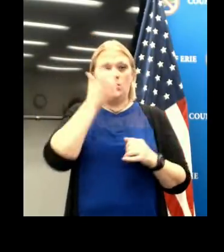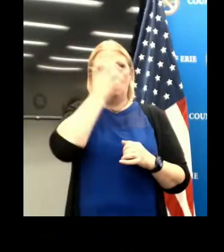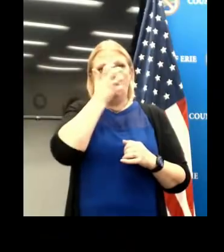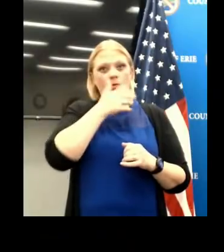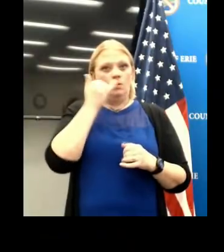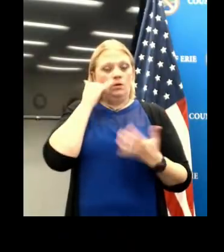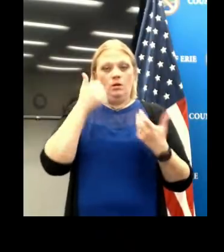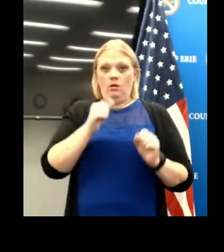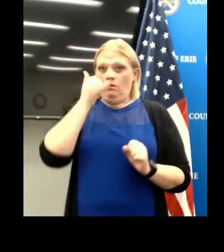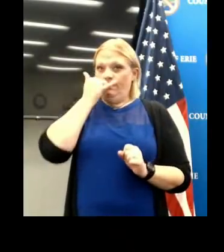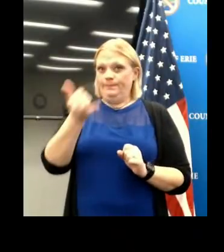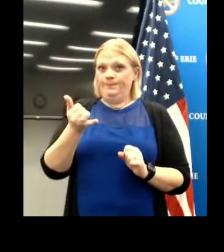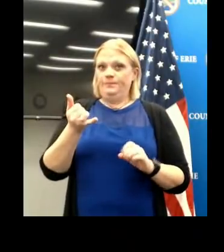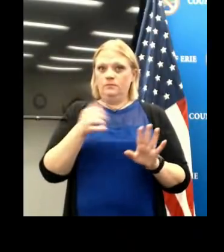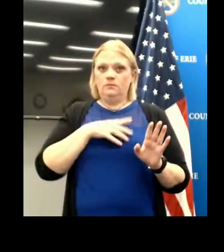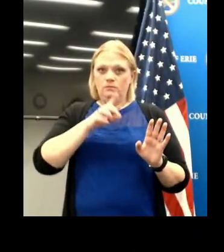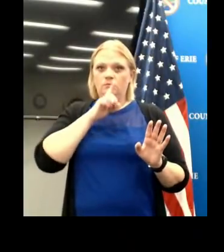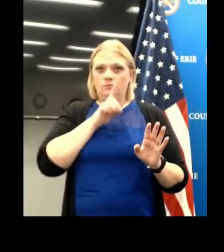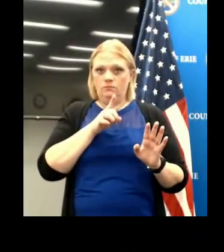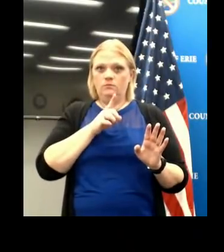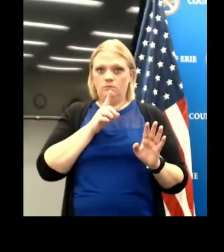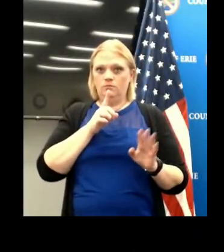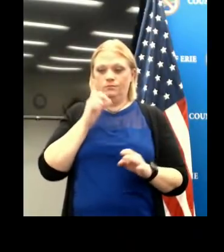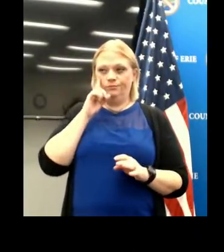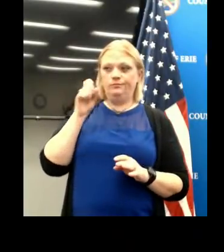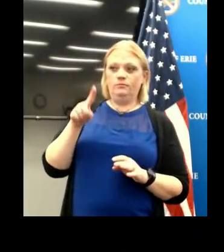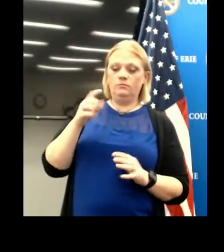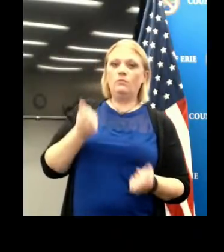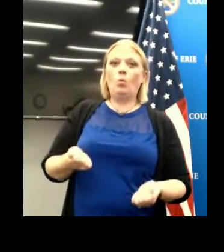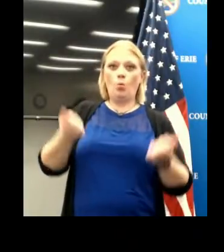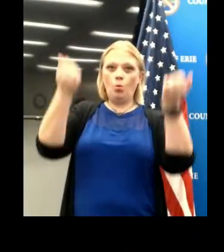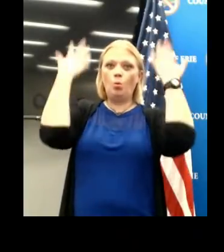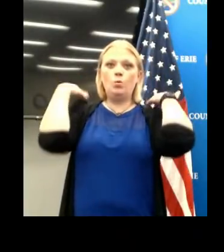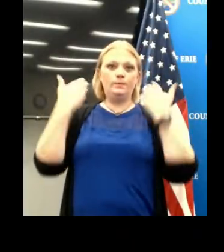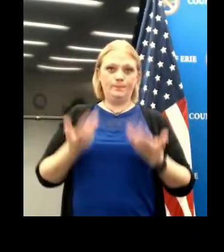call, I'm sure you see that they're really overwhelmed.